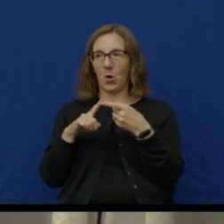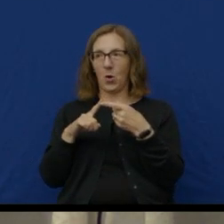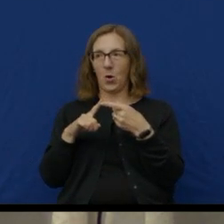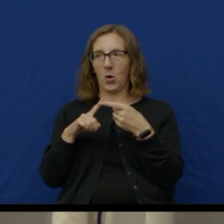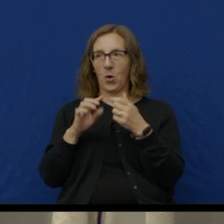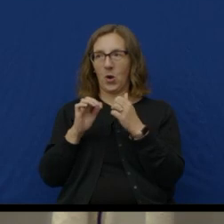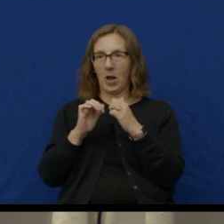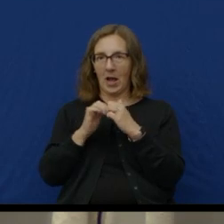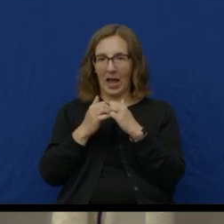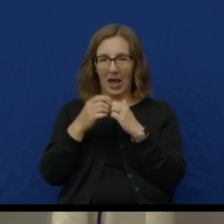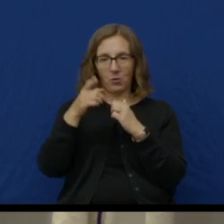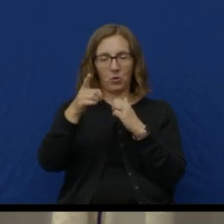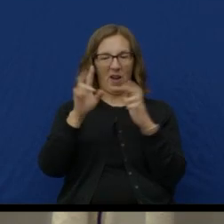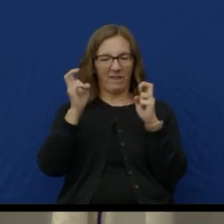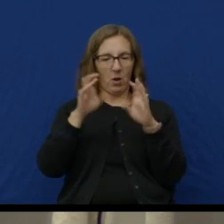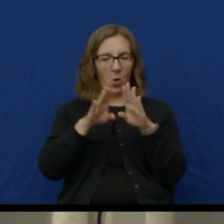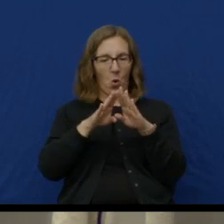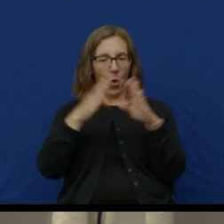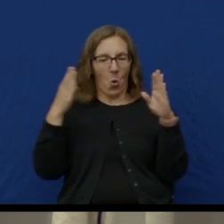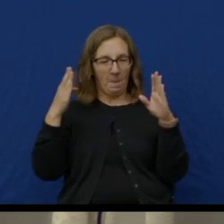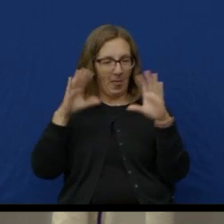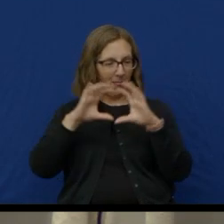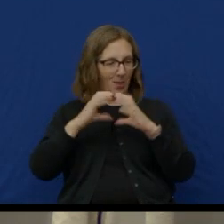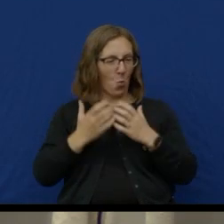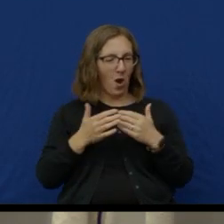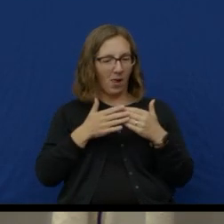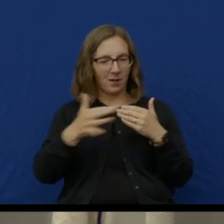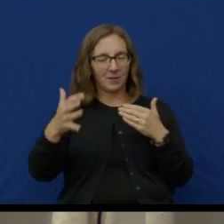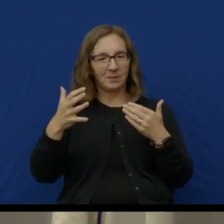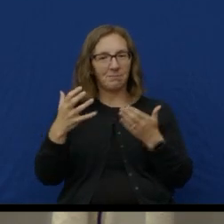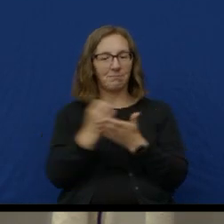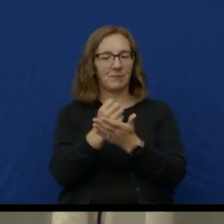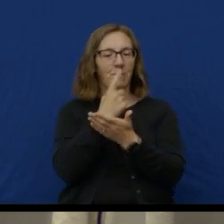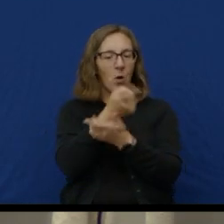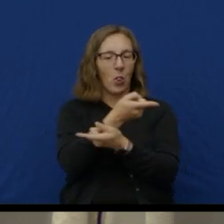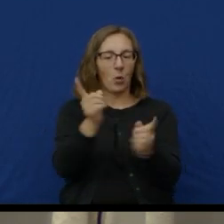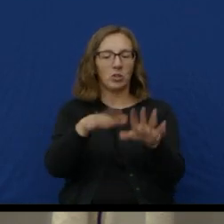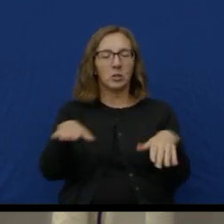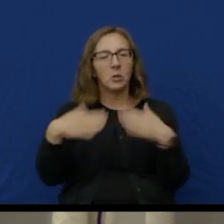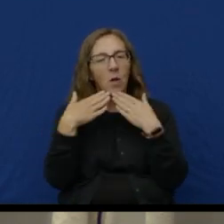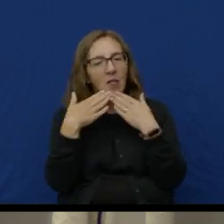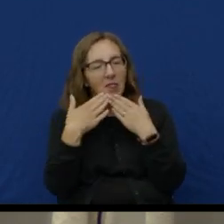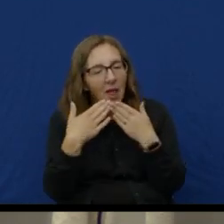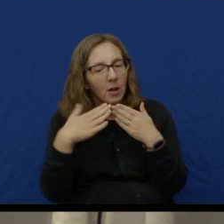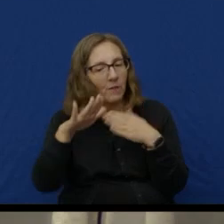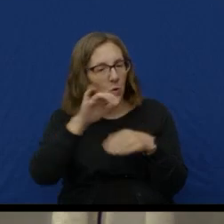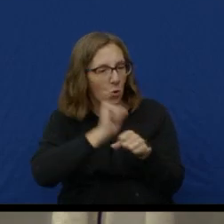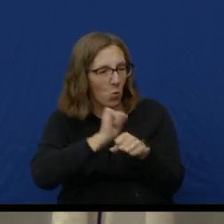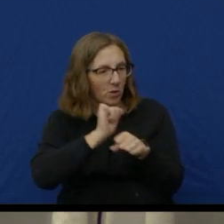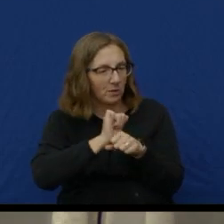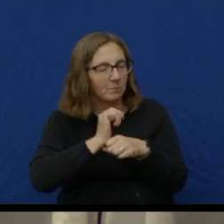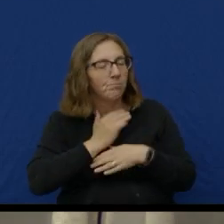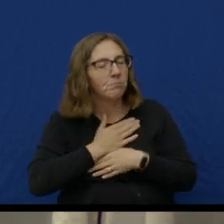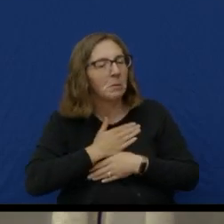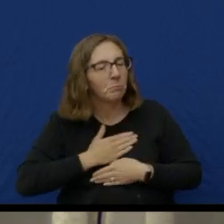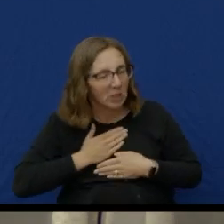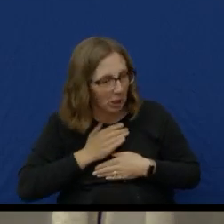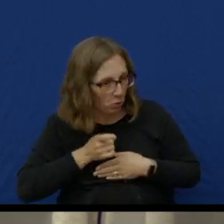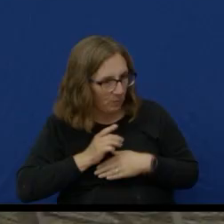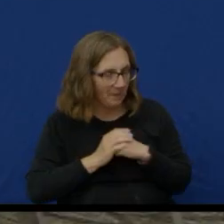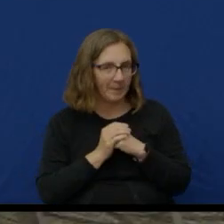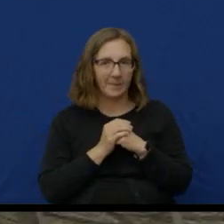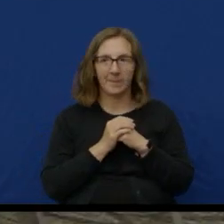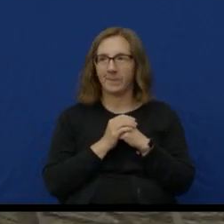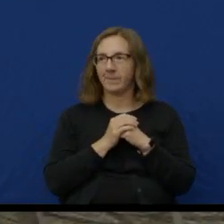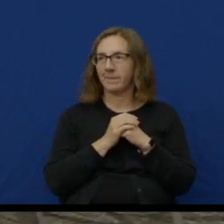have opened the world to so many children. So thank you for what you're doing. You are so appreciated.